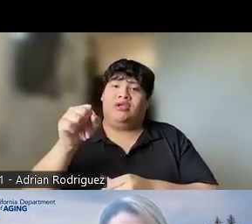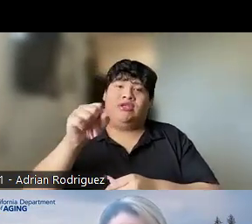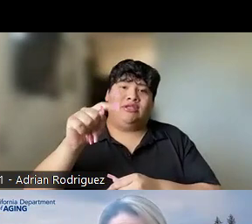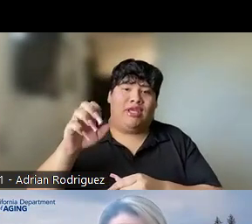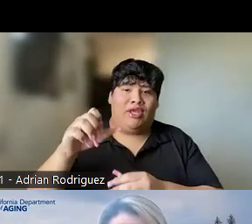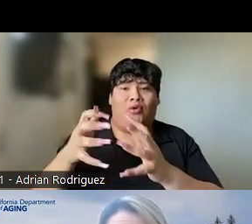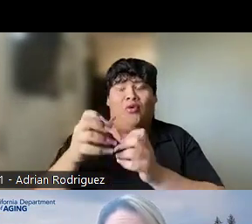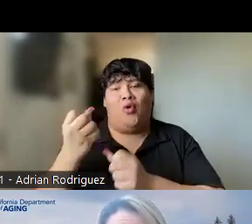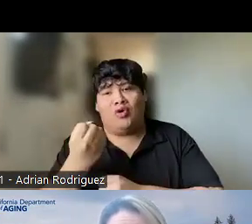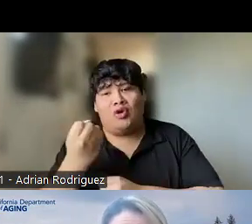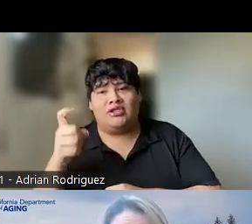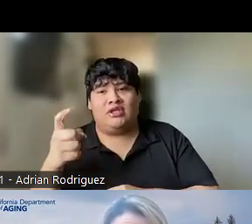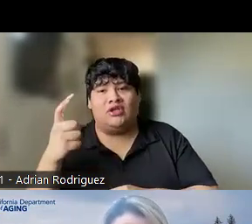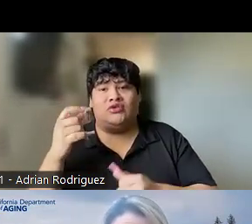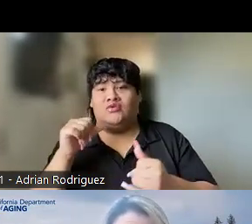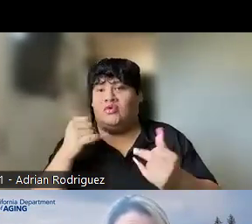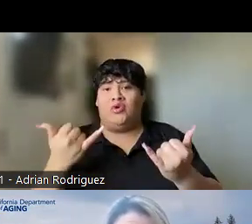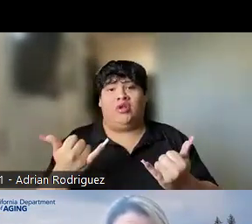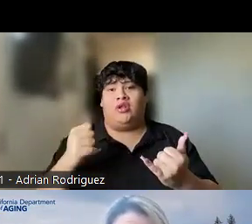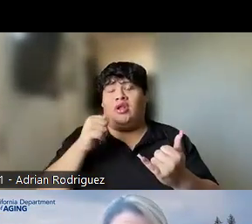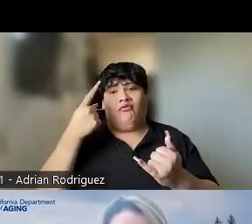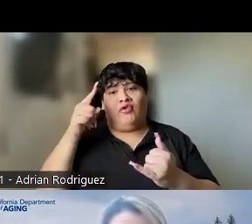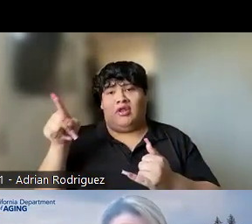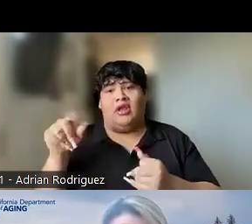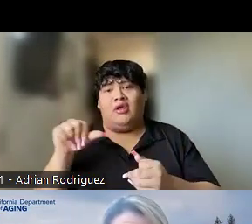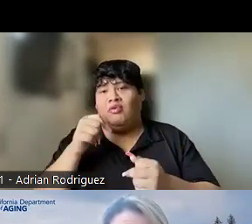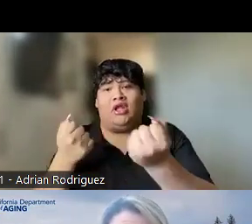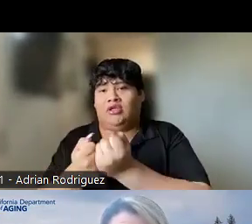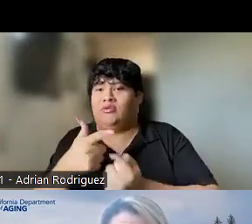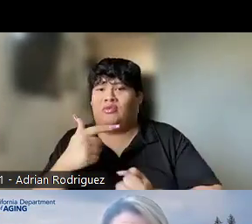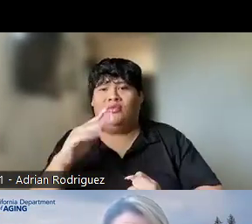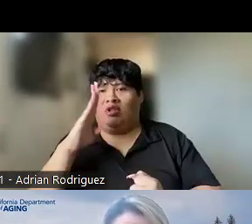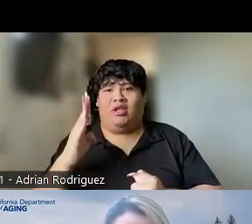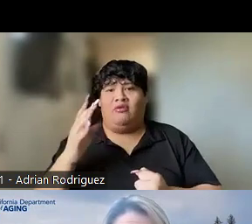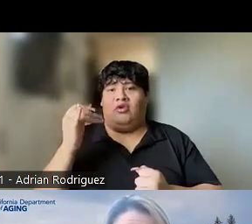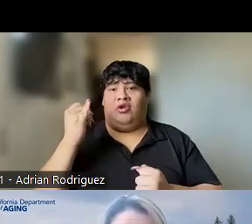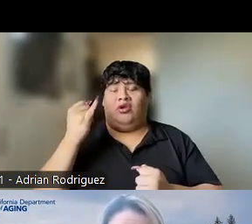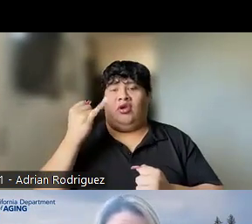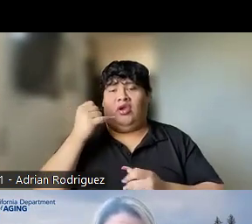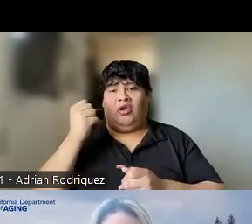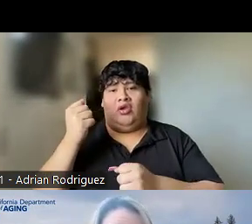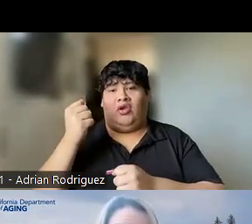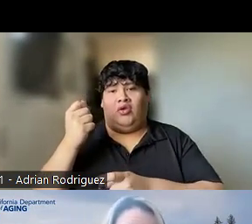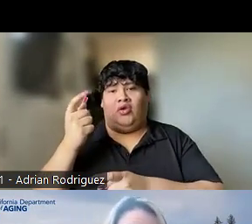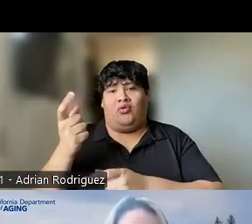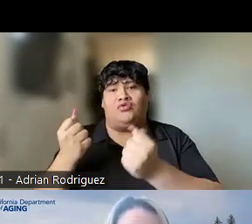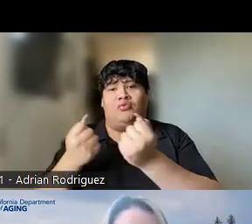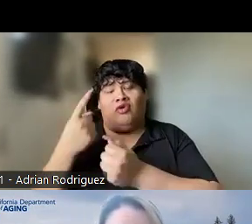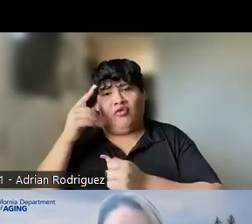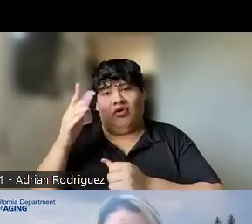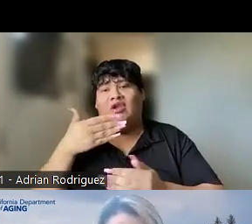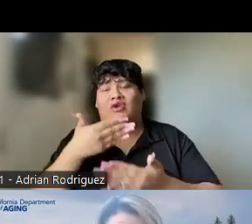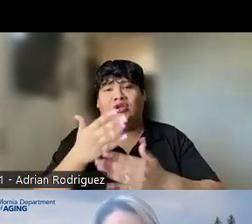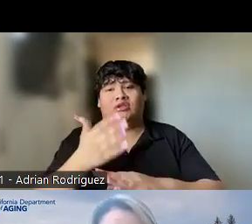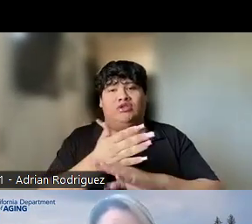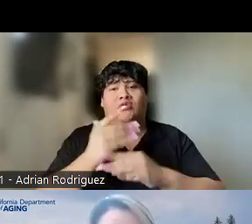from the legislature. So were it not for that advocacy and that support, we would not have been able to achieve in launching that really successful program.